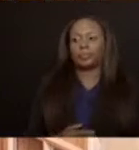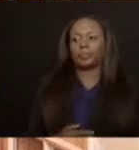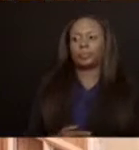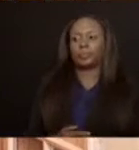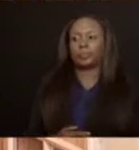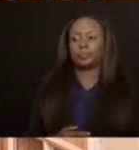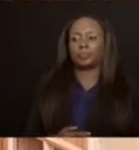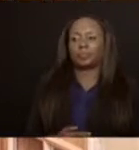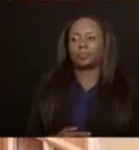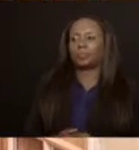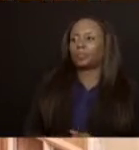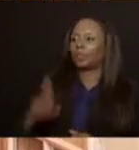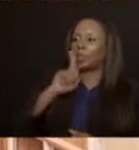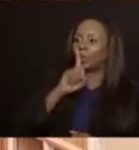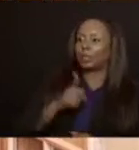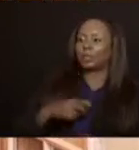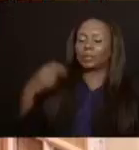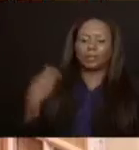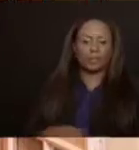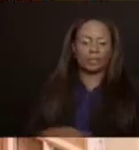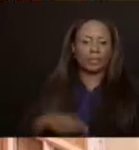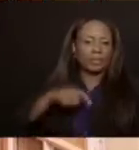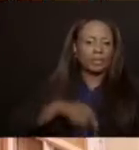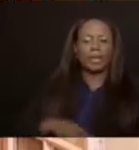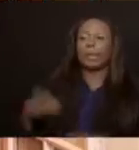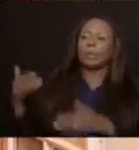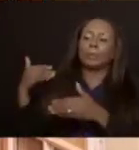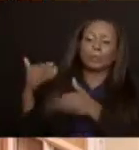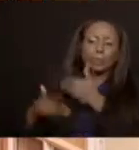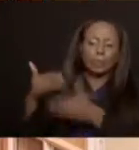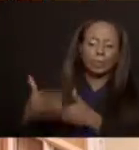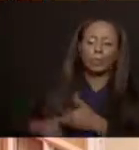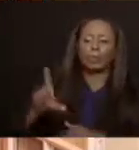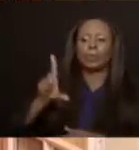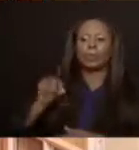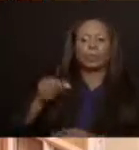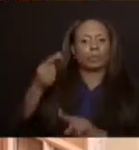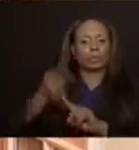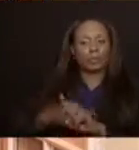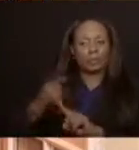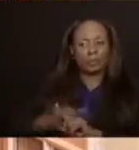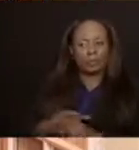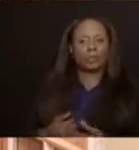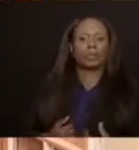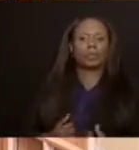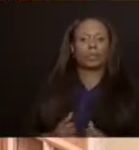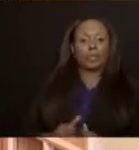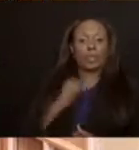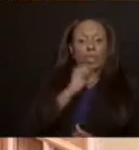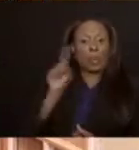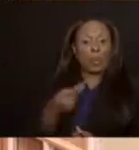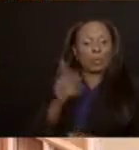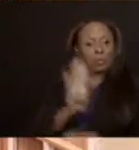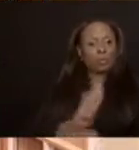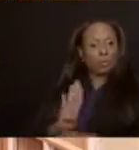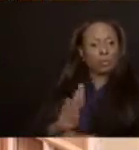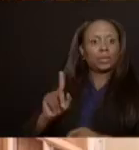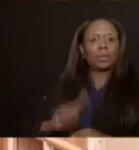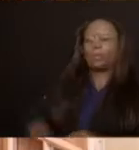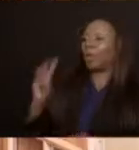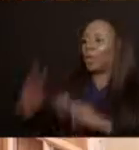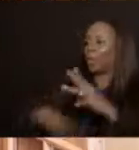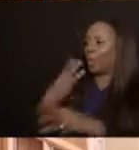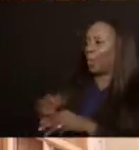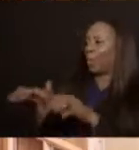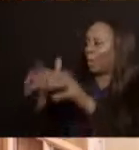has been a very, very difficult time over the last 20 months, not just for Bajans, but for the whole world. So we appreciate the keenness